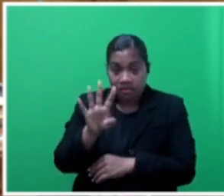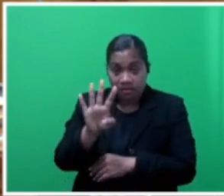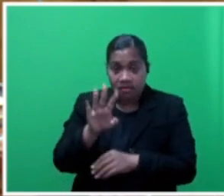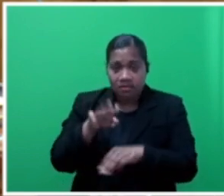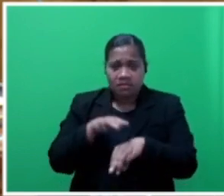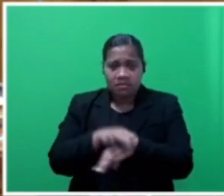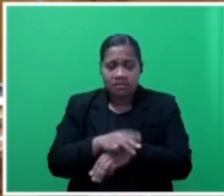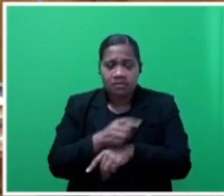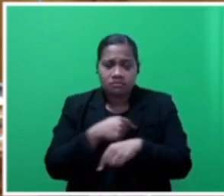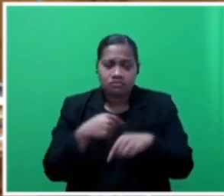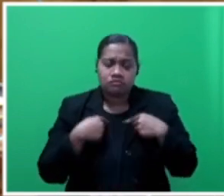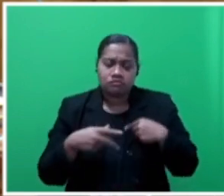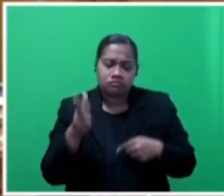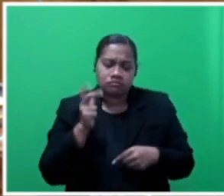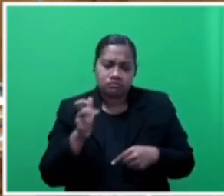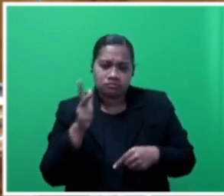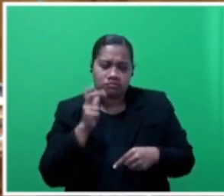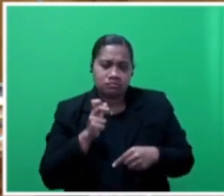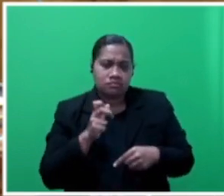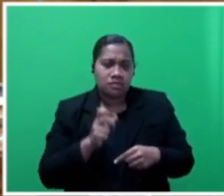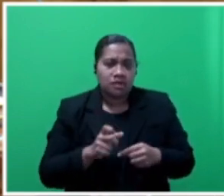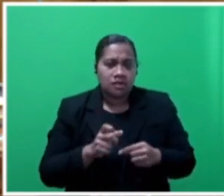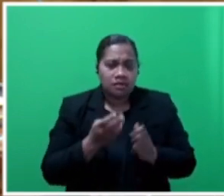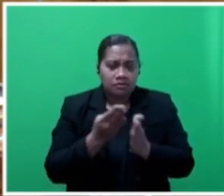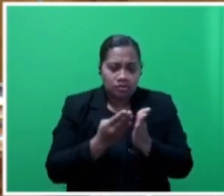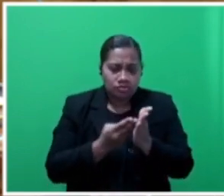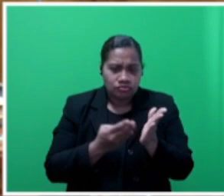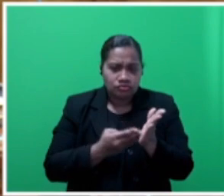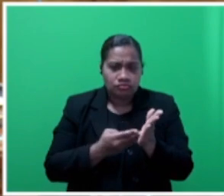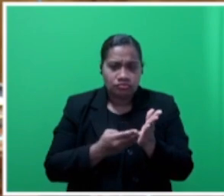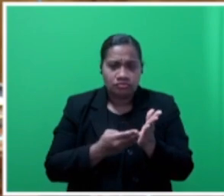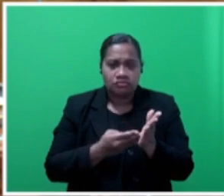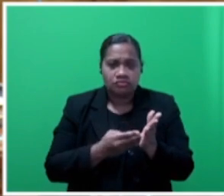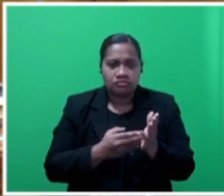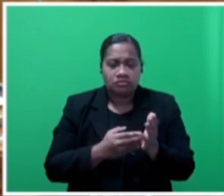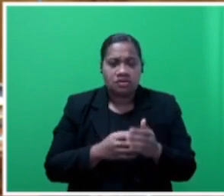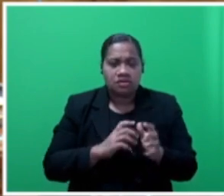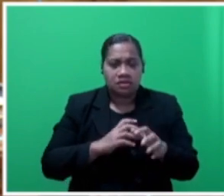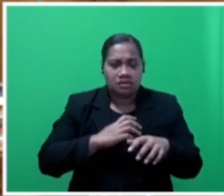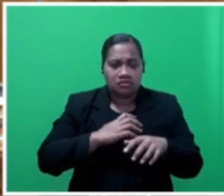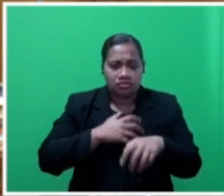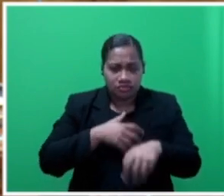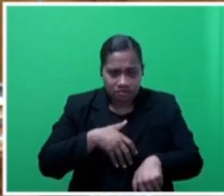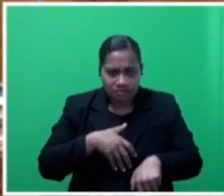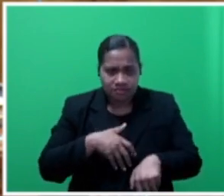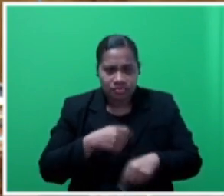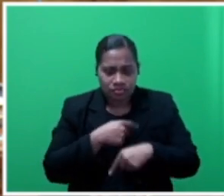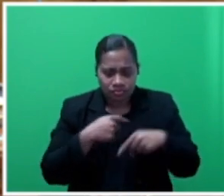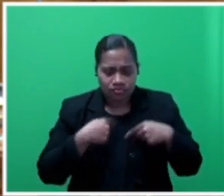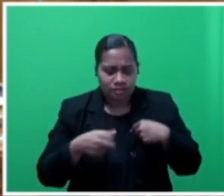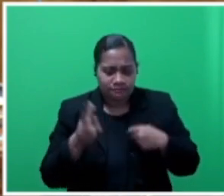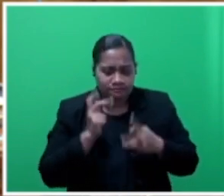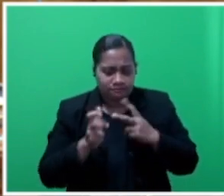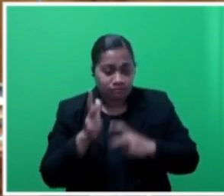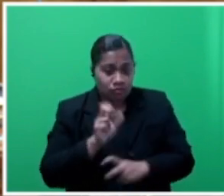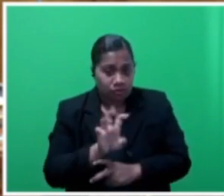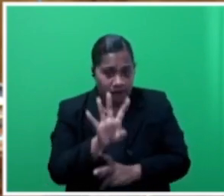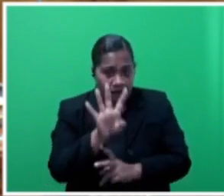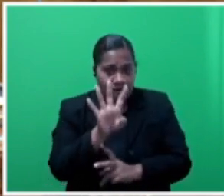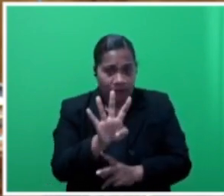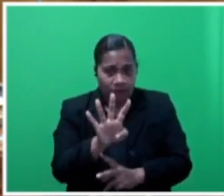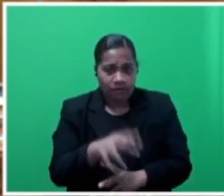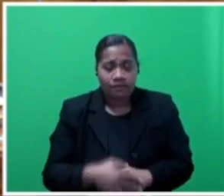such budgetary presentations and adjustments. 4, sir. It is obvious from this